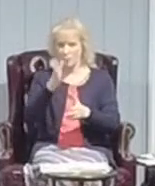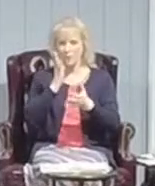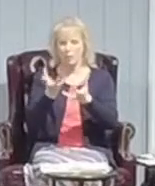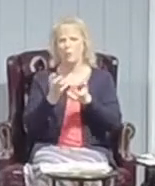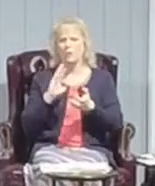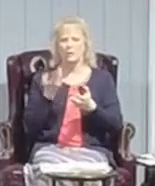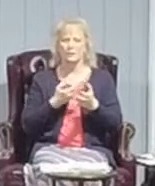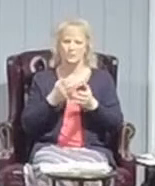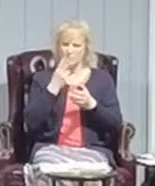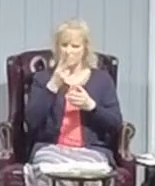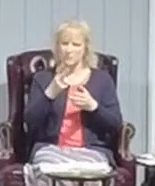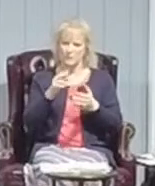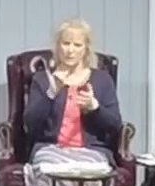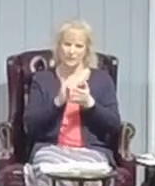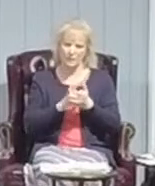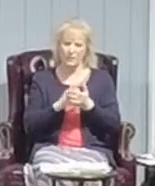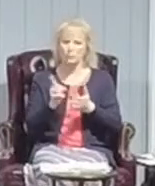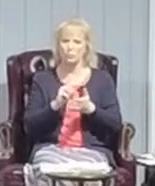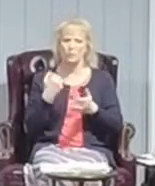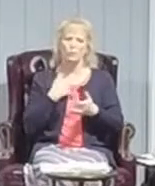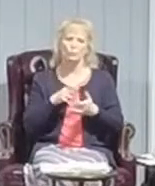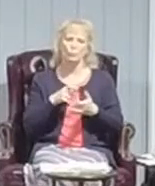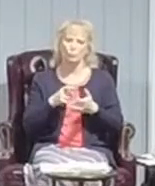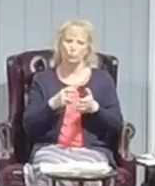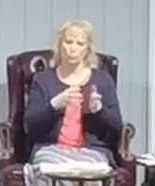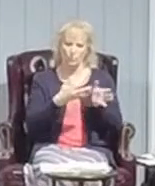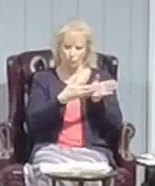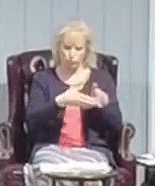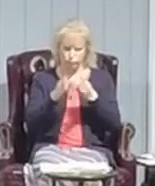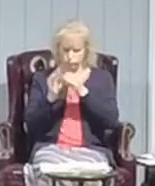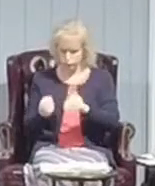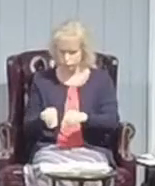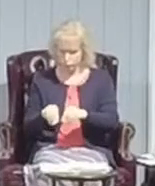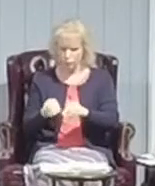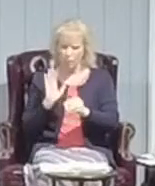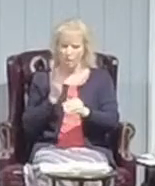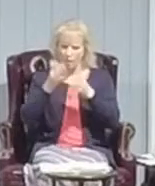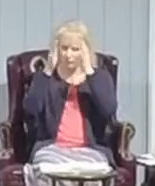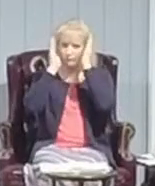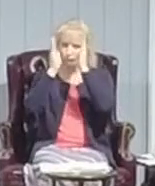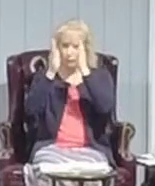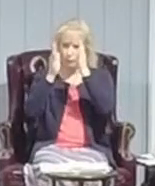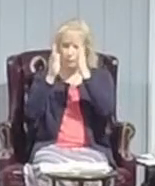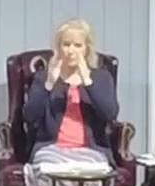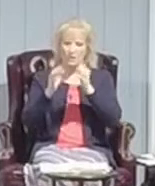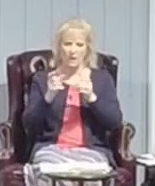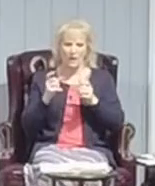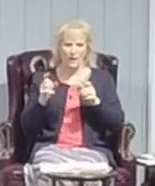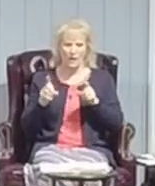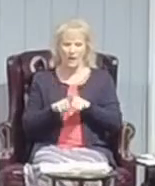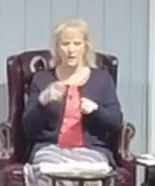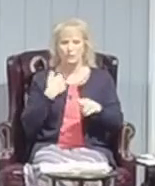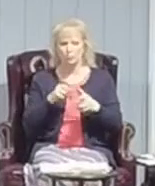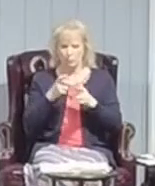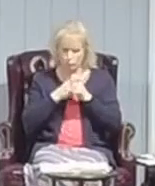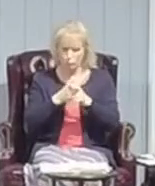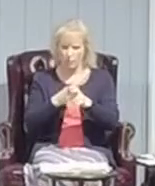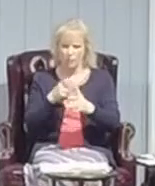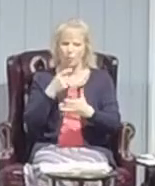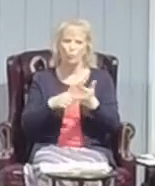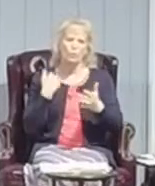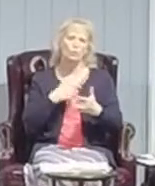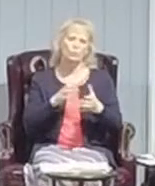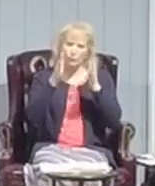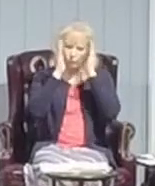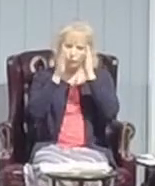is where we put our focus. As we're running, what are we going to be focused on? Let's read these